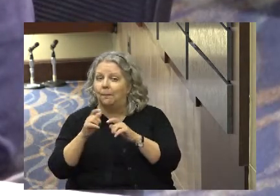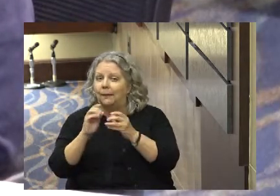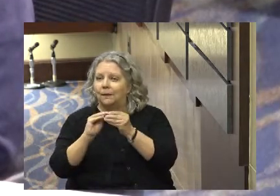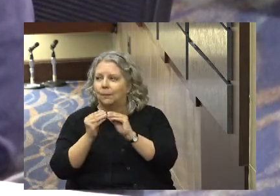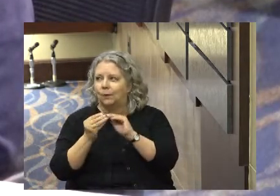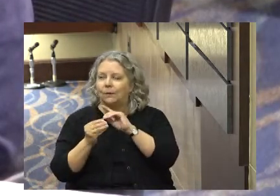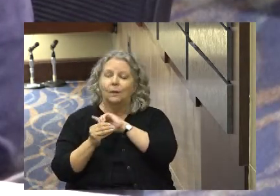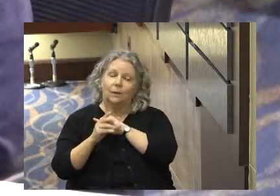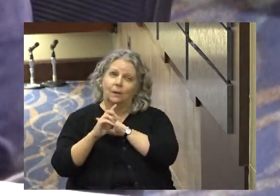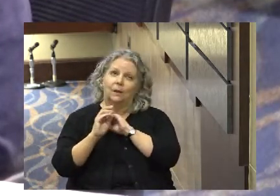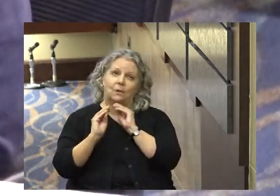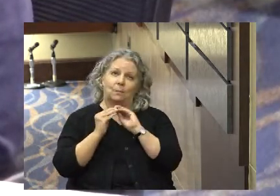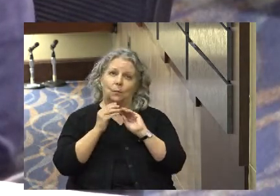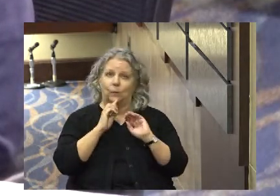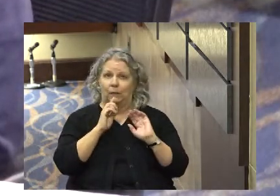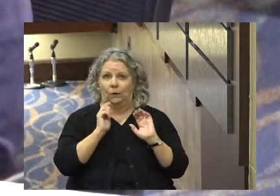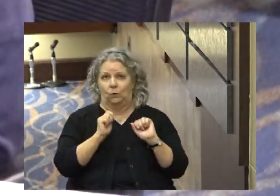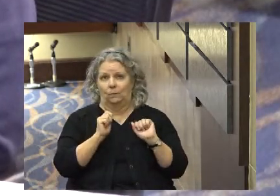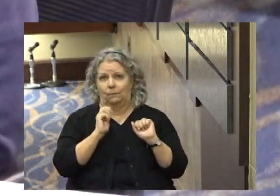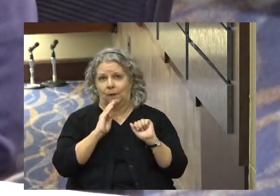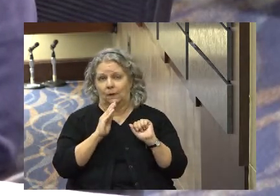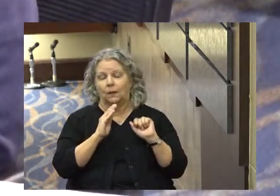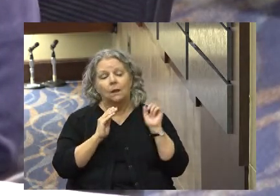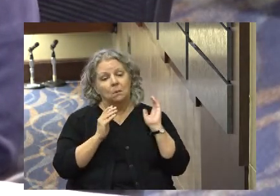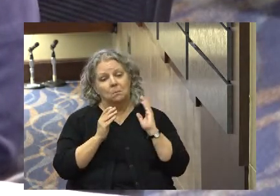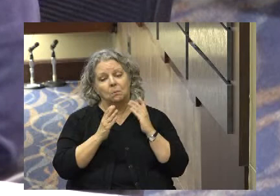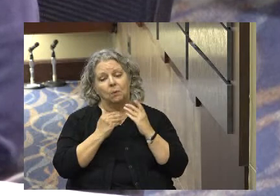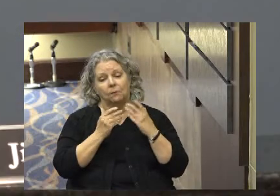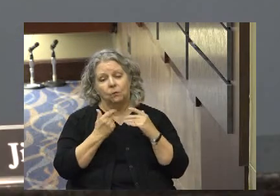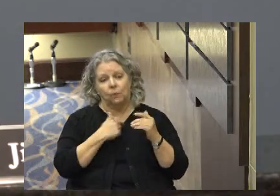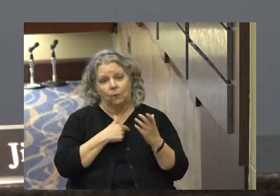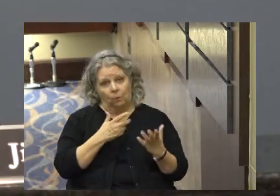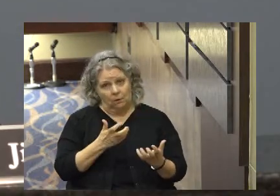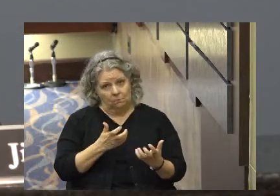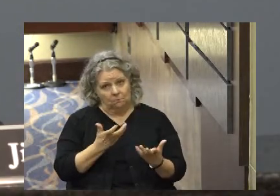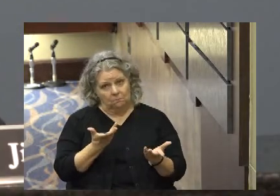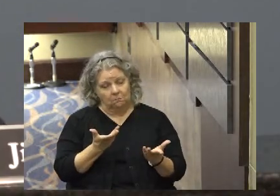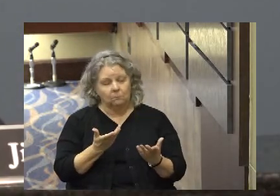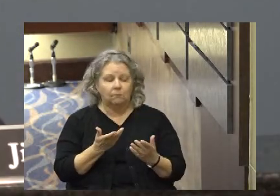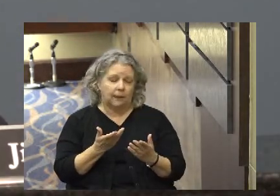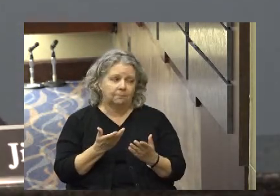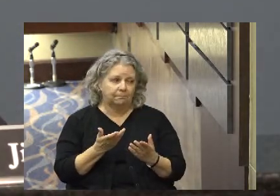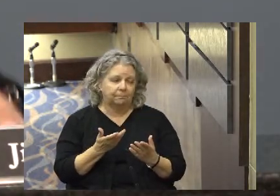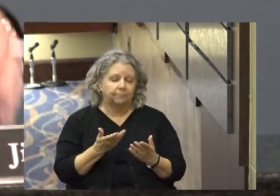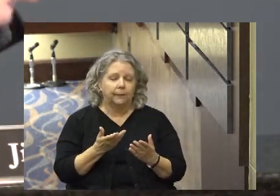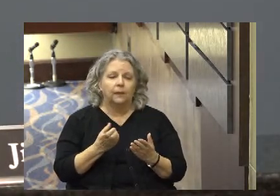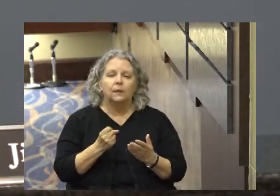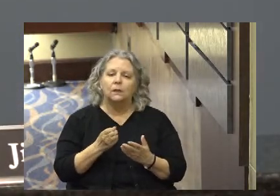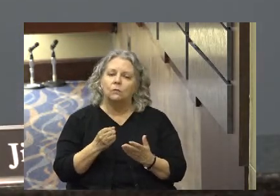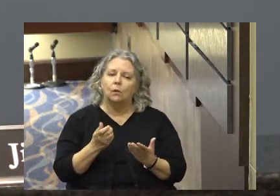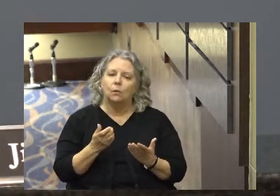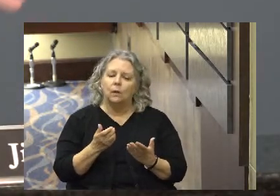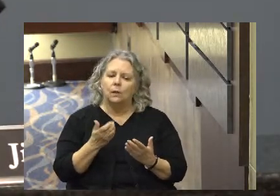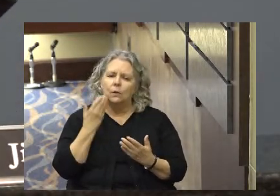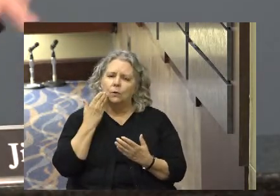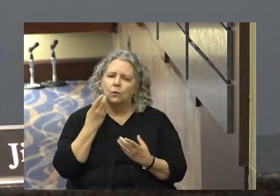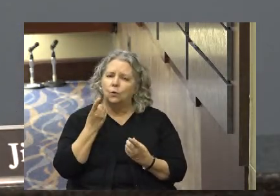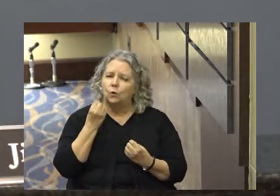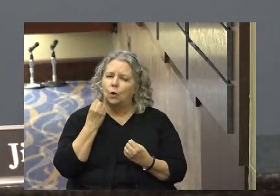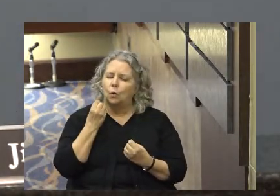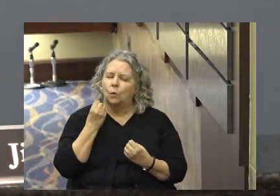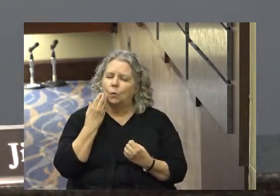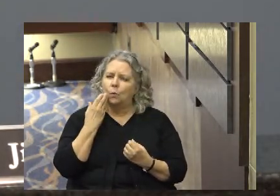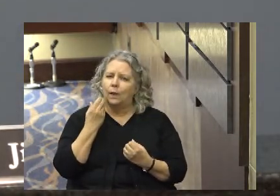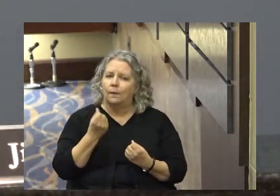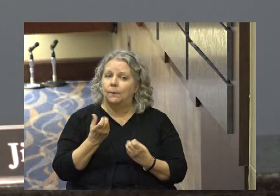could be, Whatever we want it to be. yeah. What, do we know what the first time around this thing cost? I know it's not working